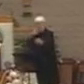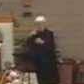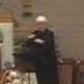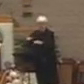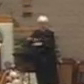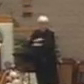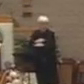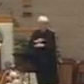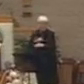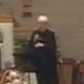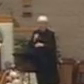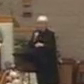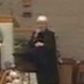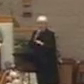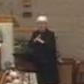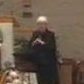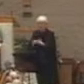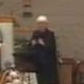silent directed retreat.